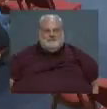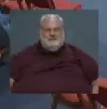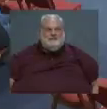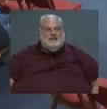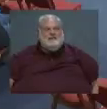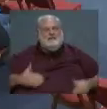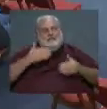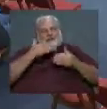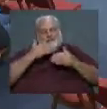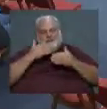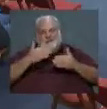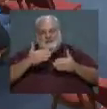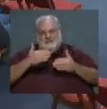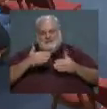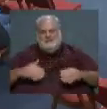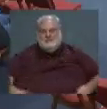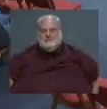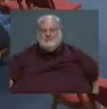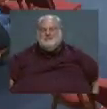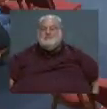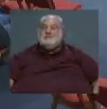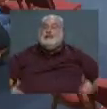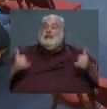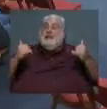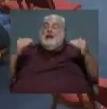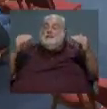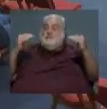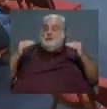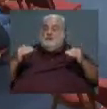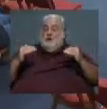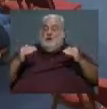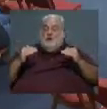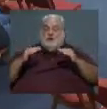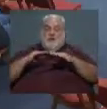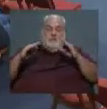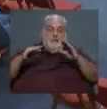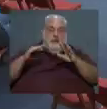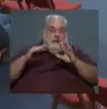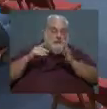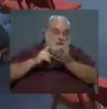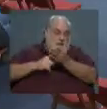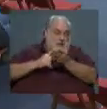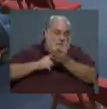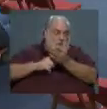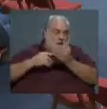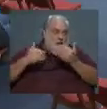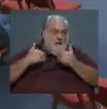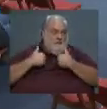Thank you very much. Okay, we can now move on to the public hearing that we have.